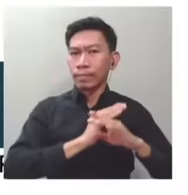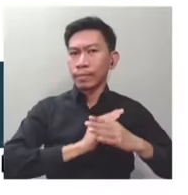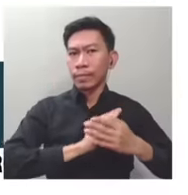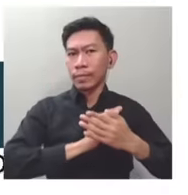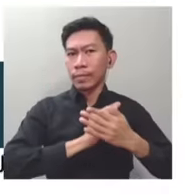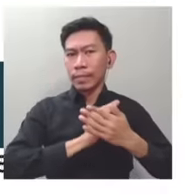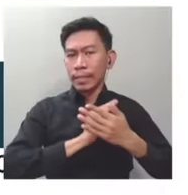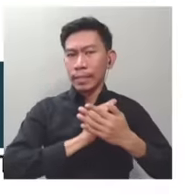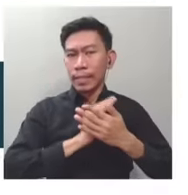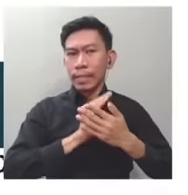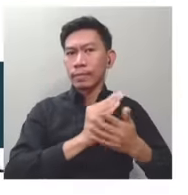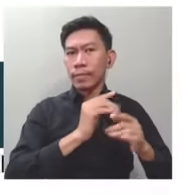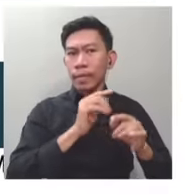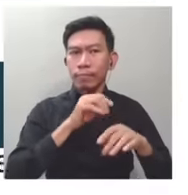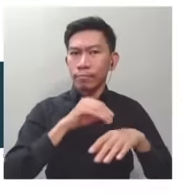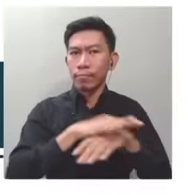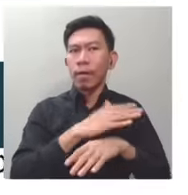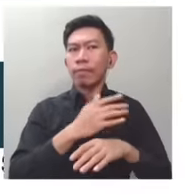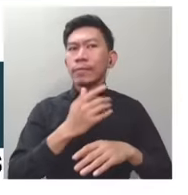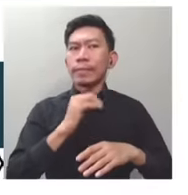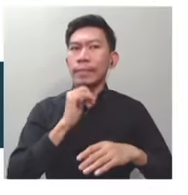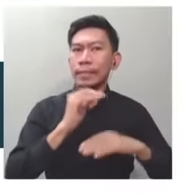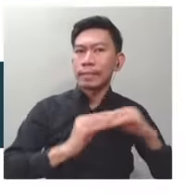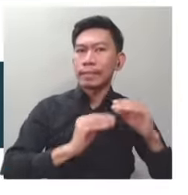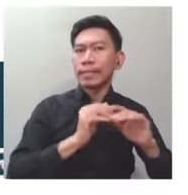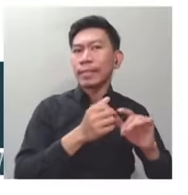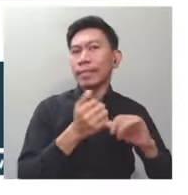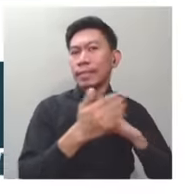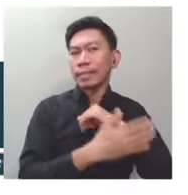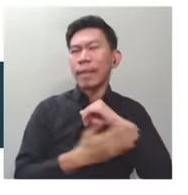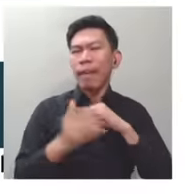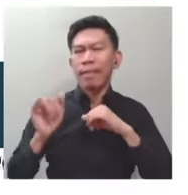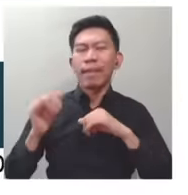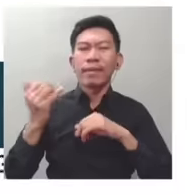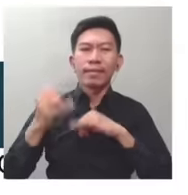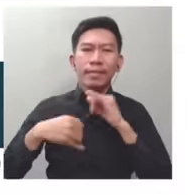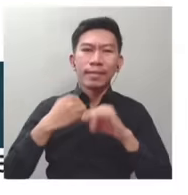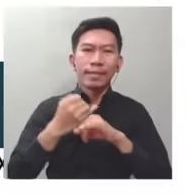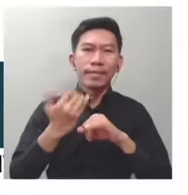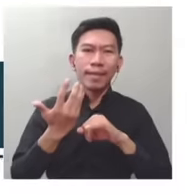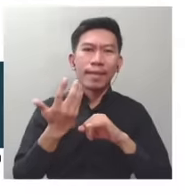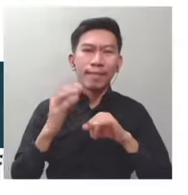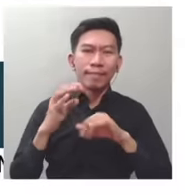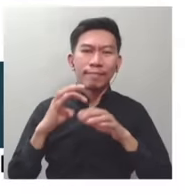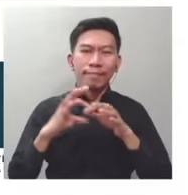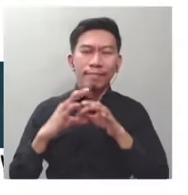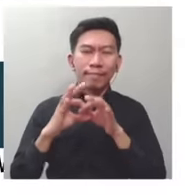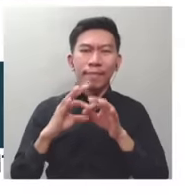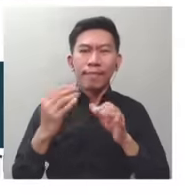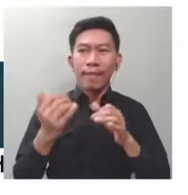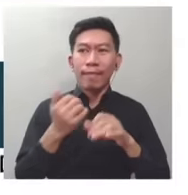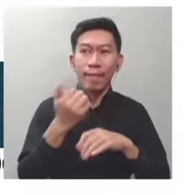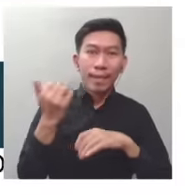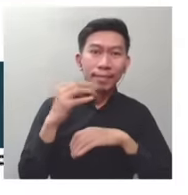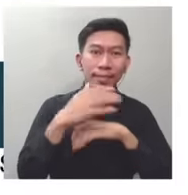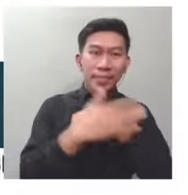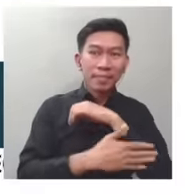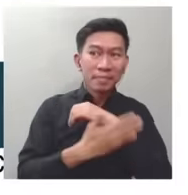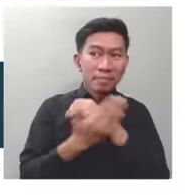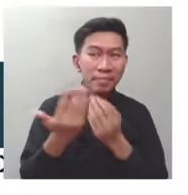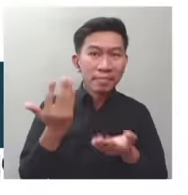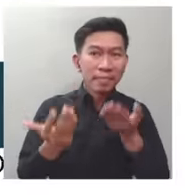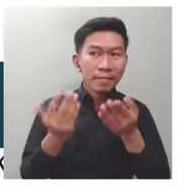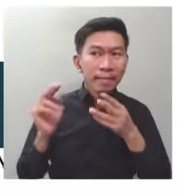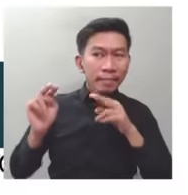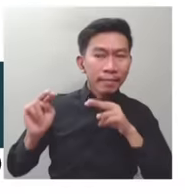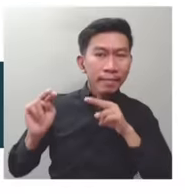reality of international relations. Mm. You know, I guess this is already being watched by our big neighbor out there.